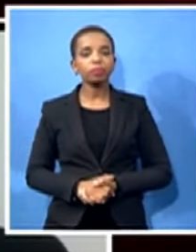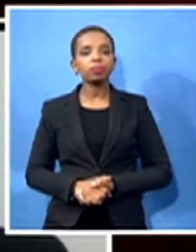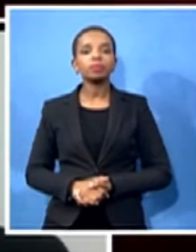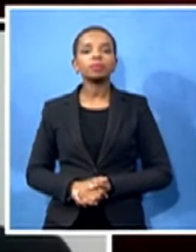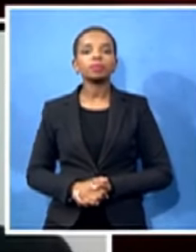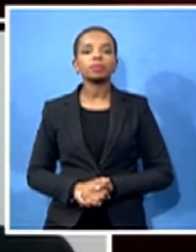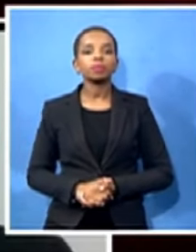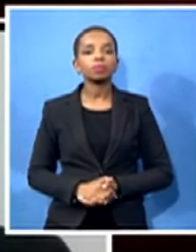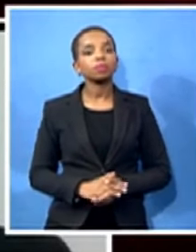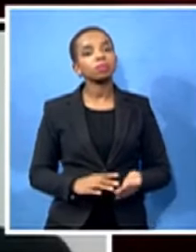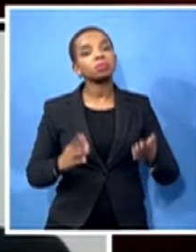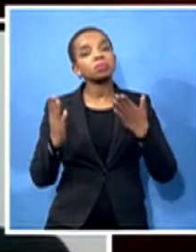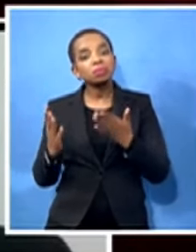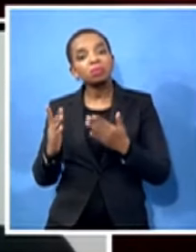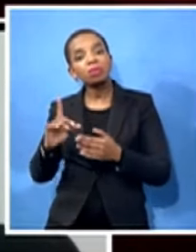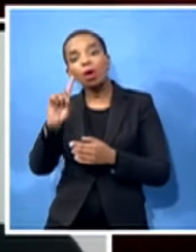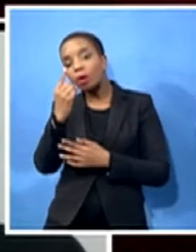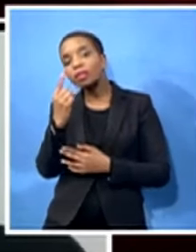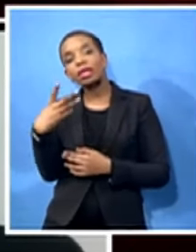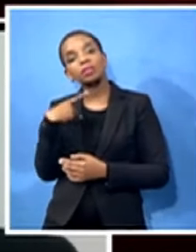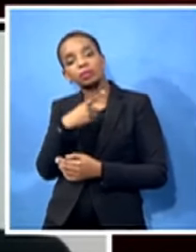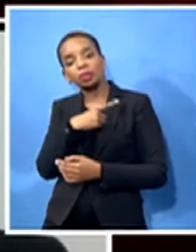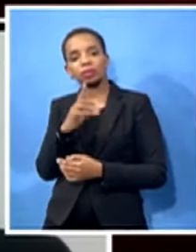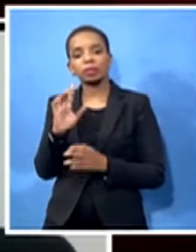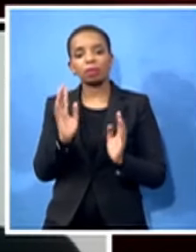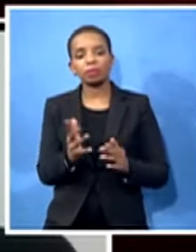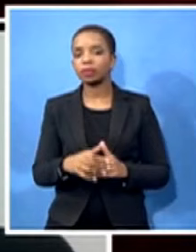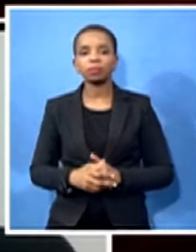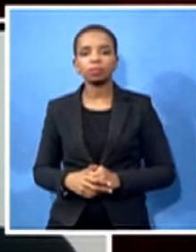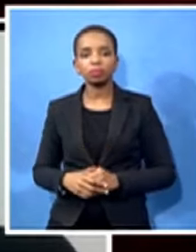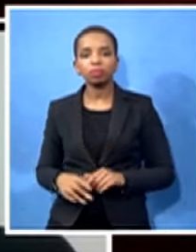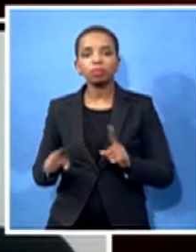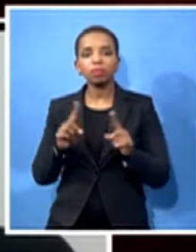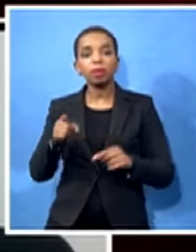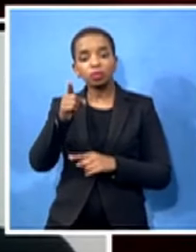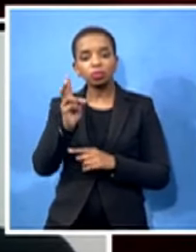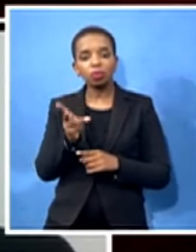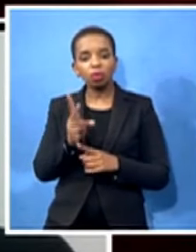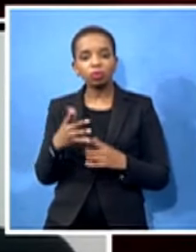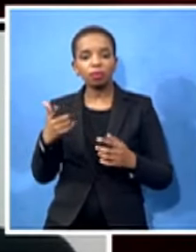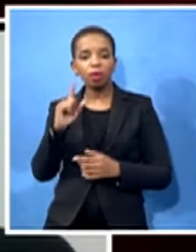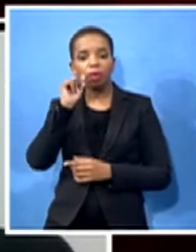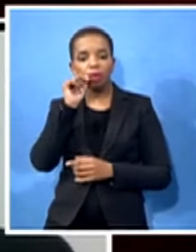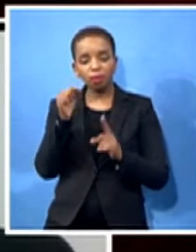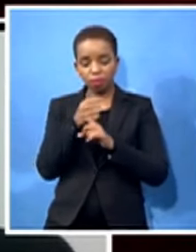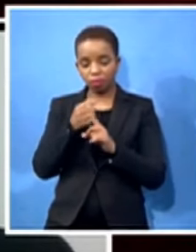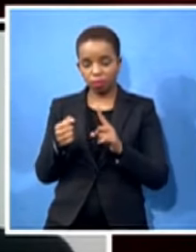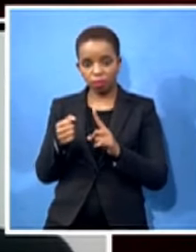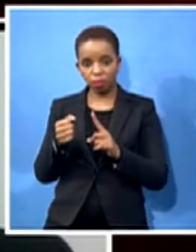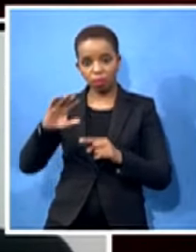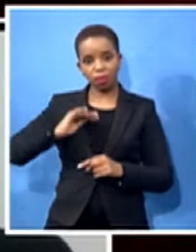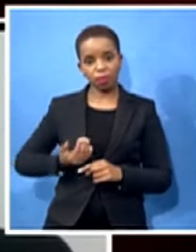also a gender-based violence activist. One of the topics that have come out during lockdown